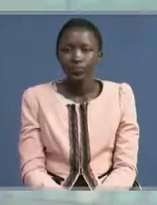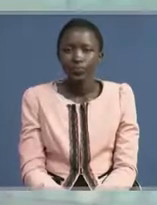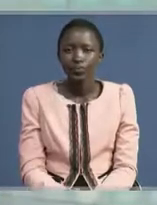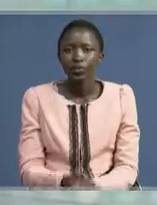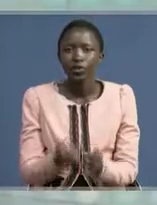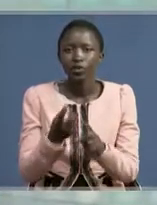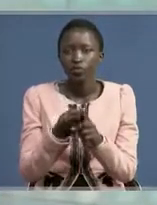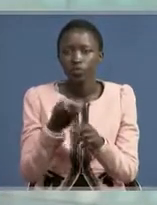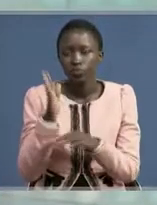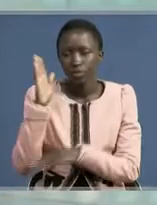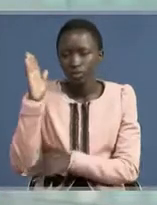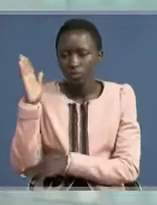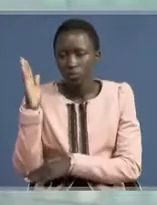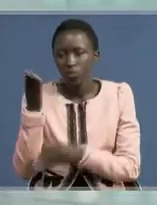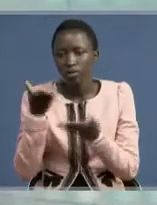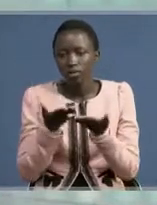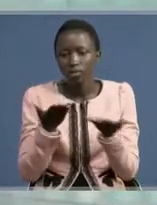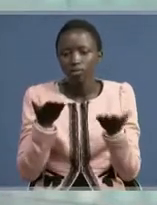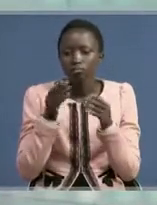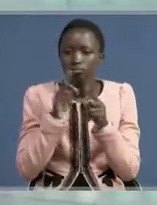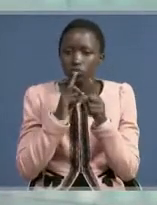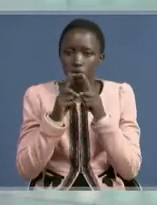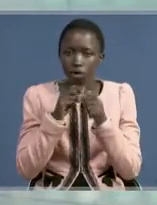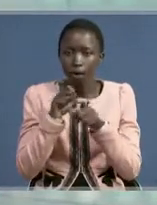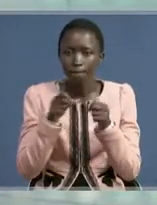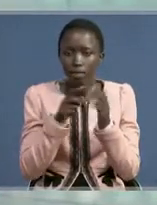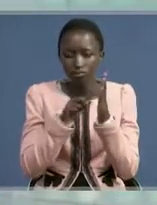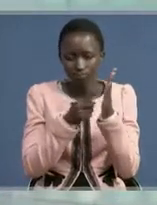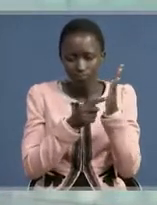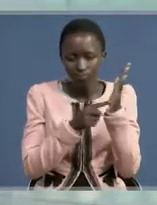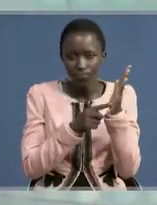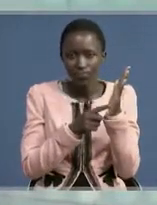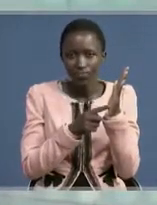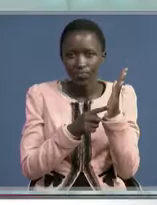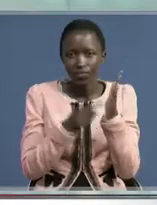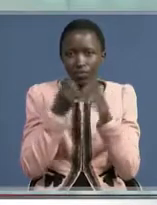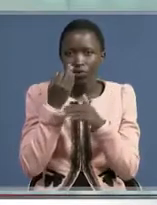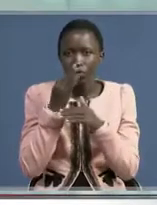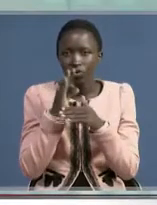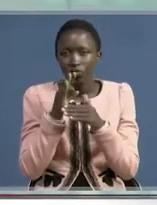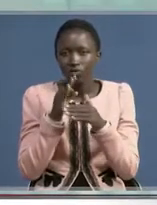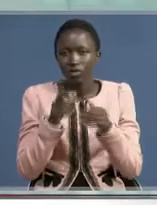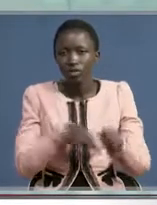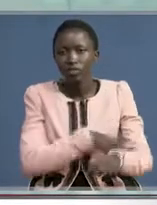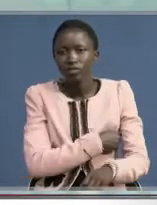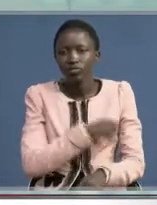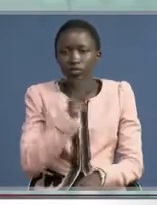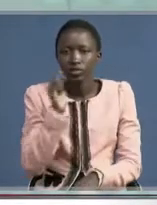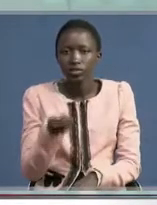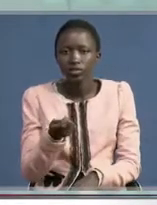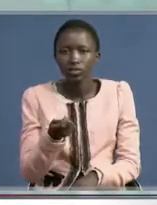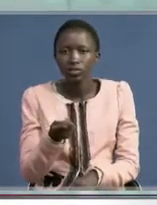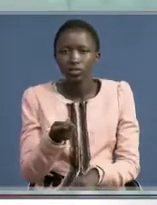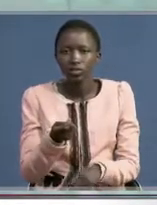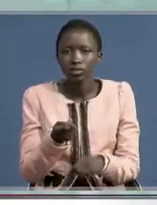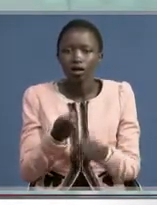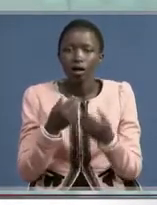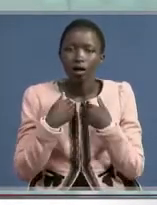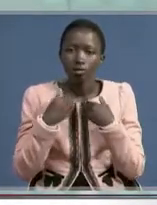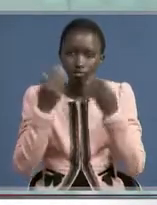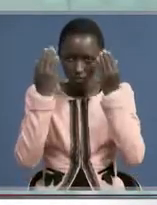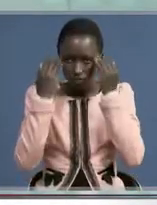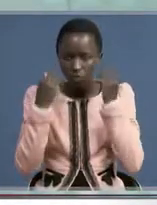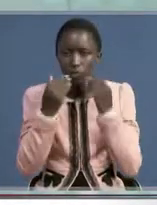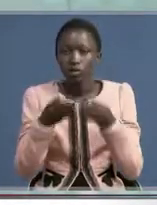Away from security matters, let's talk budget. The call by Chief Justice Father to have judiciary